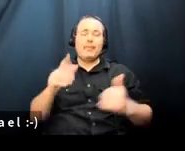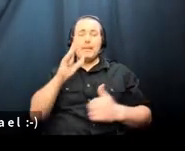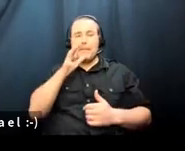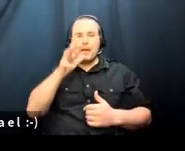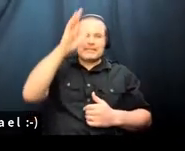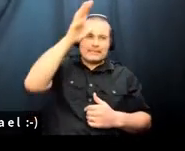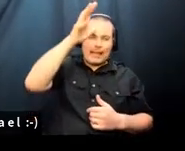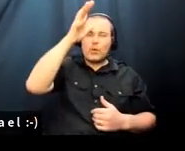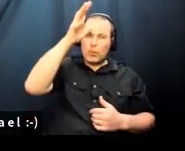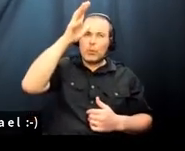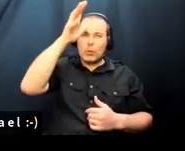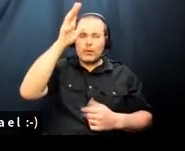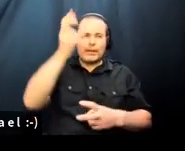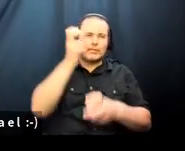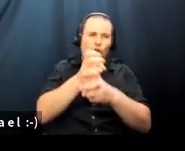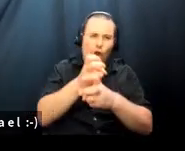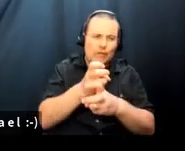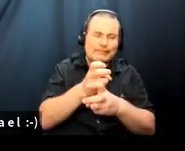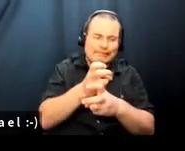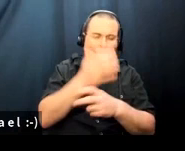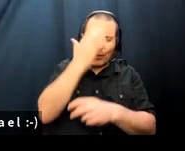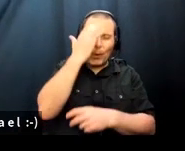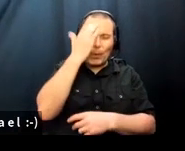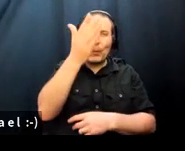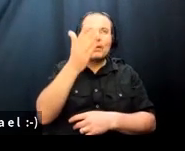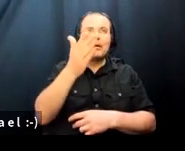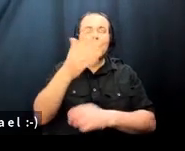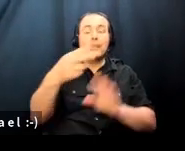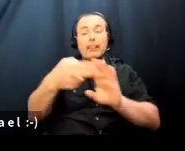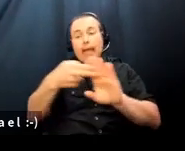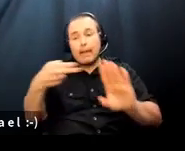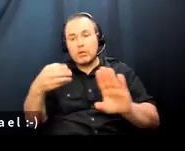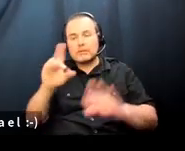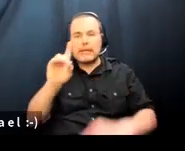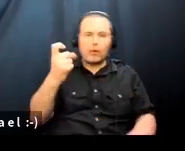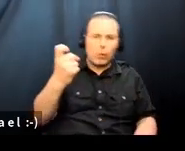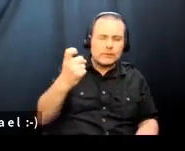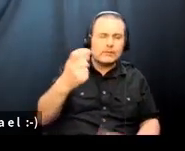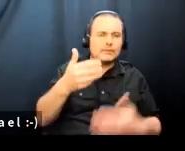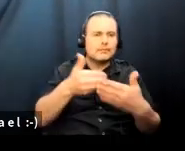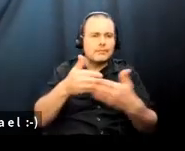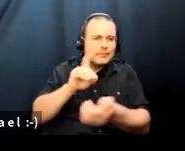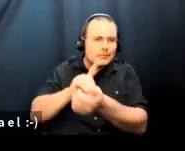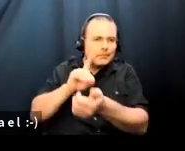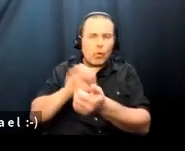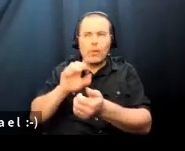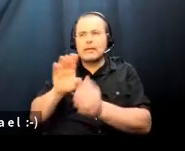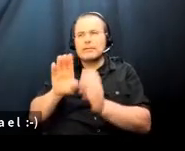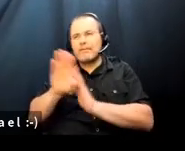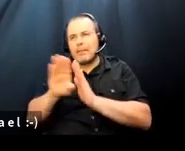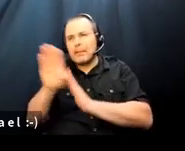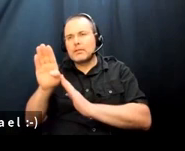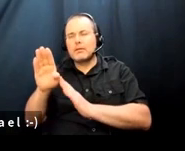dads. Don't worry about the labels. Don't worry about the diagnosis that the pediatrician or the developmental pediatrician